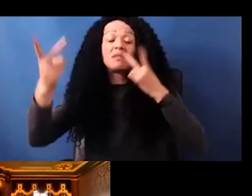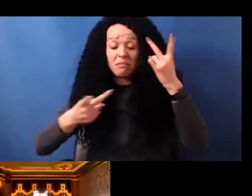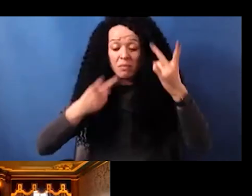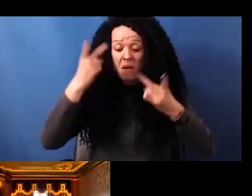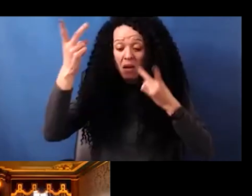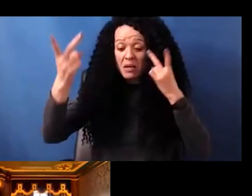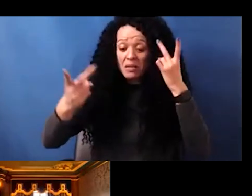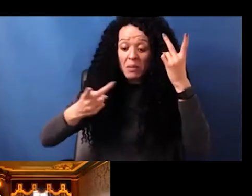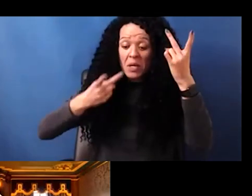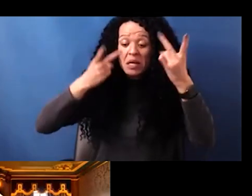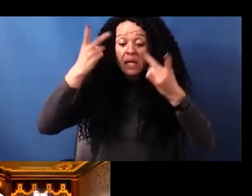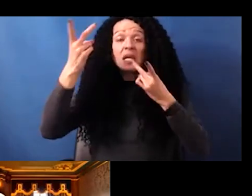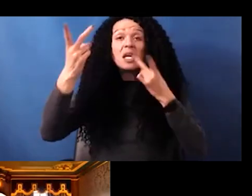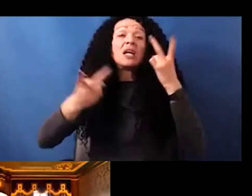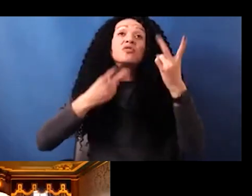Cambria's